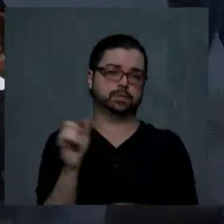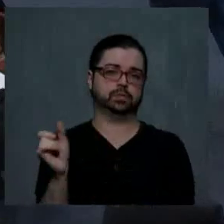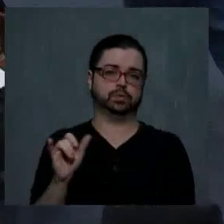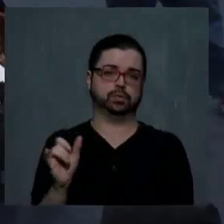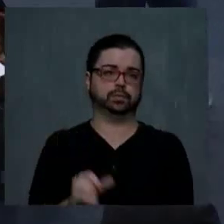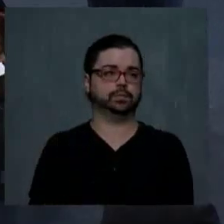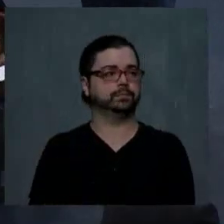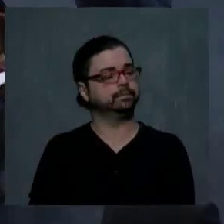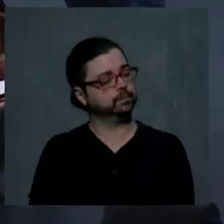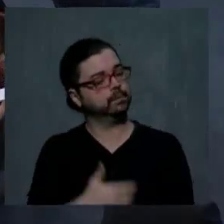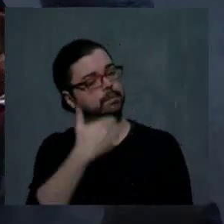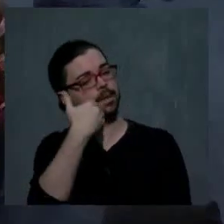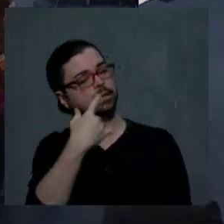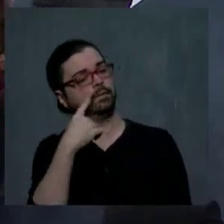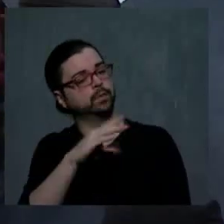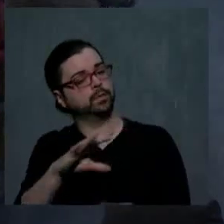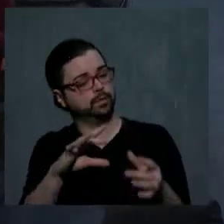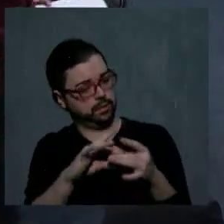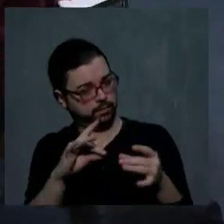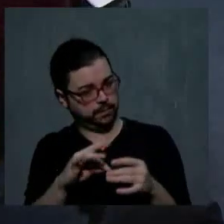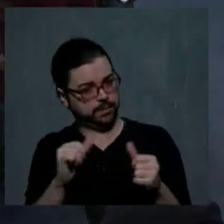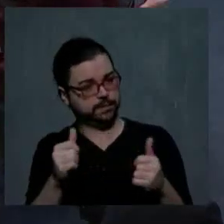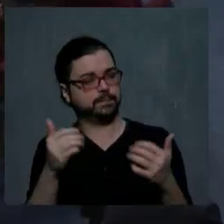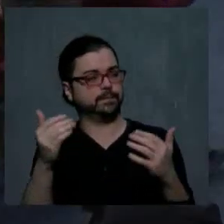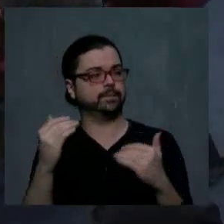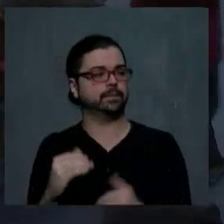Thank you for your comments. Lynette Jack.